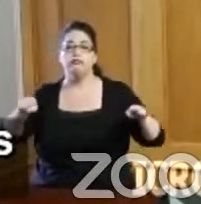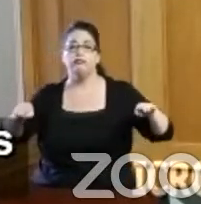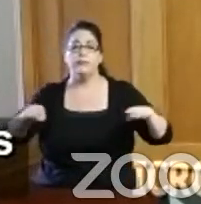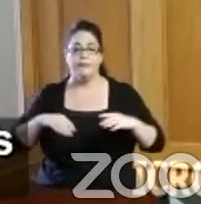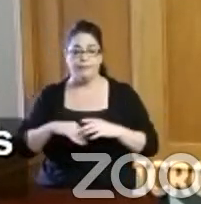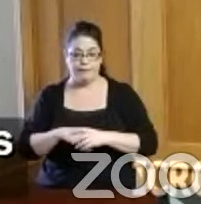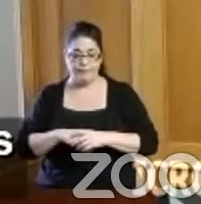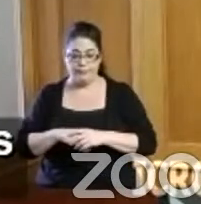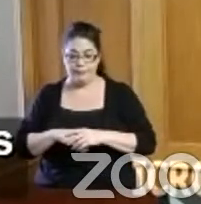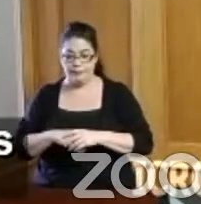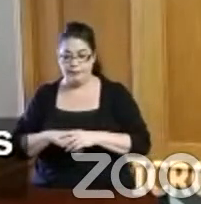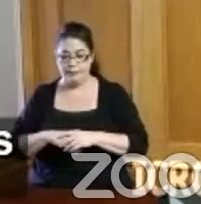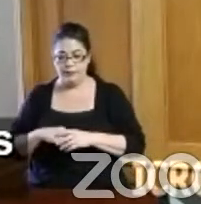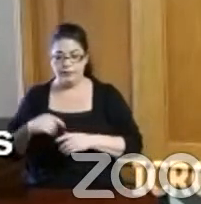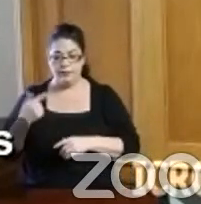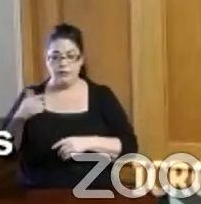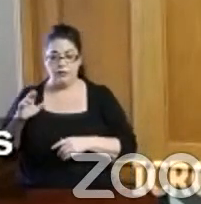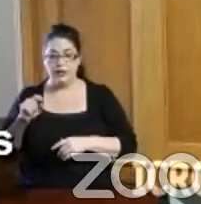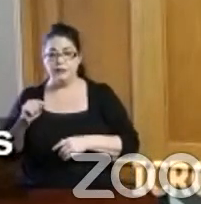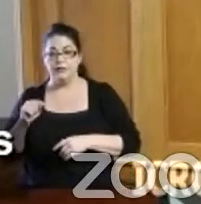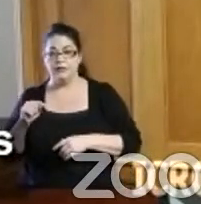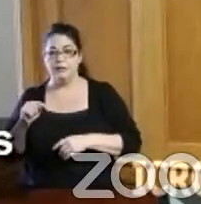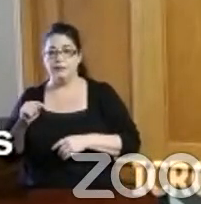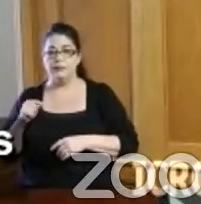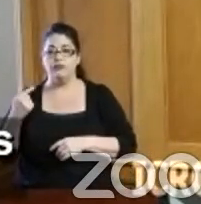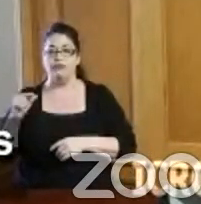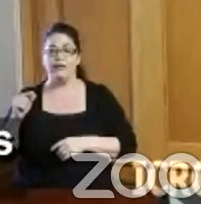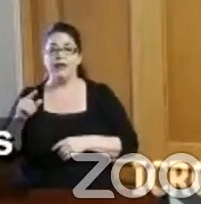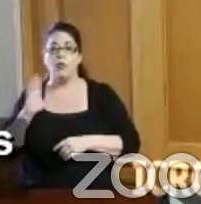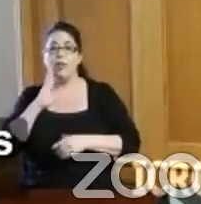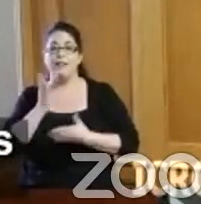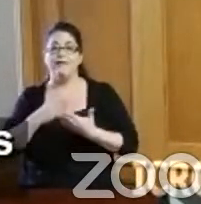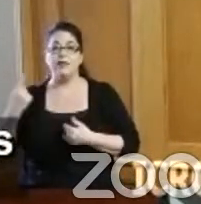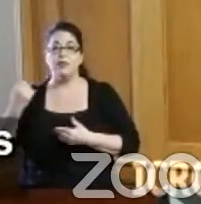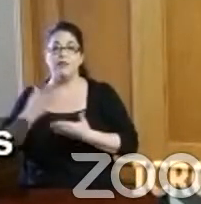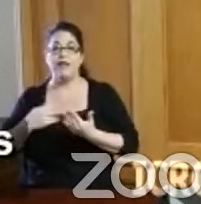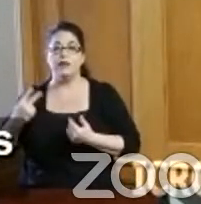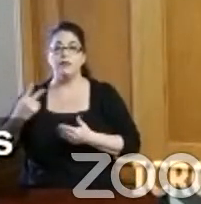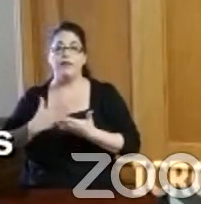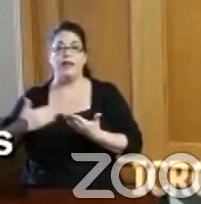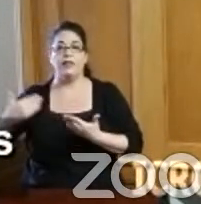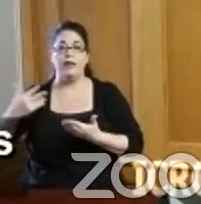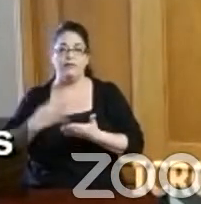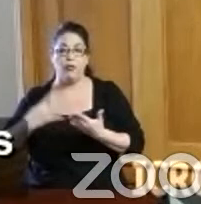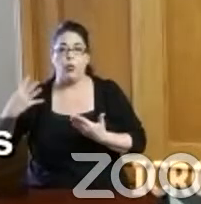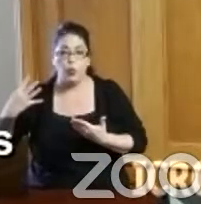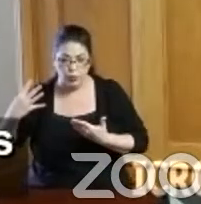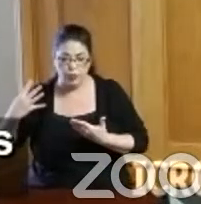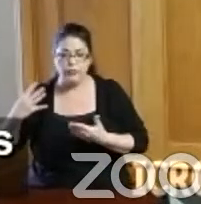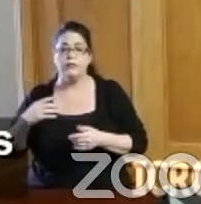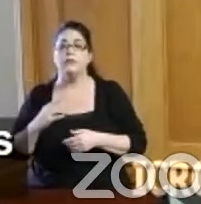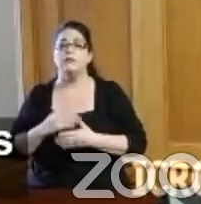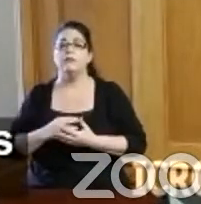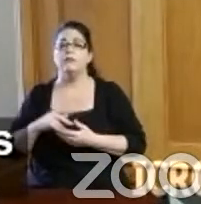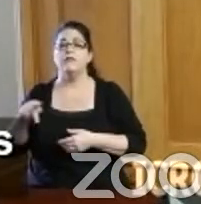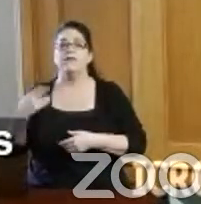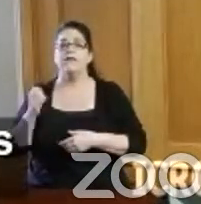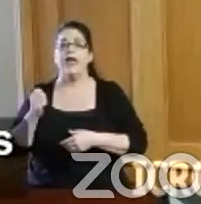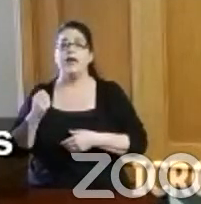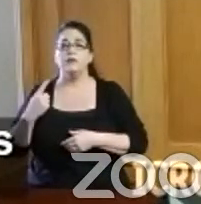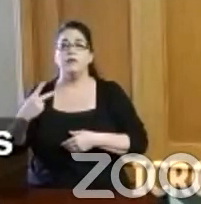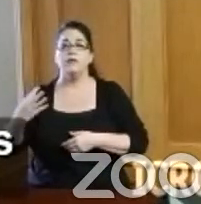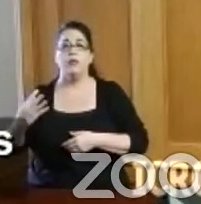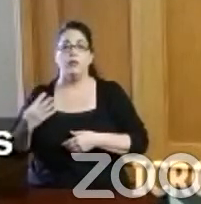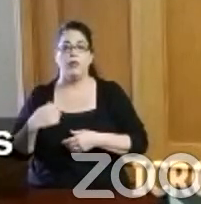Green Township built or is going to do a phase 1, phase 2, phase 3, and phase 4. And there's gonna be around 200